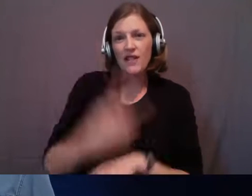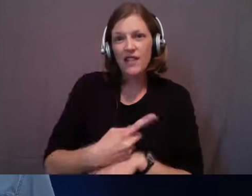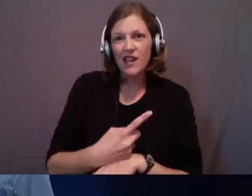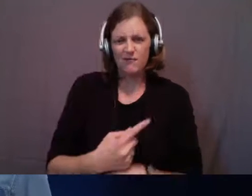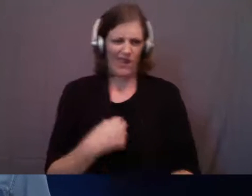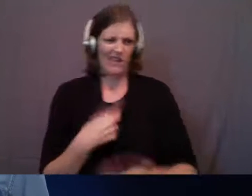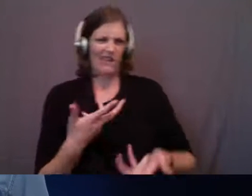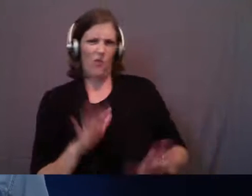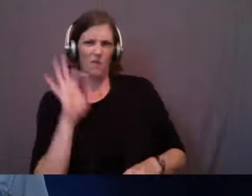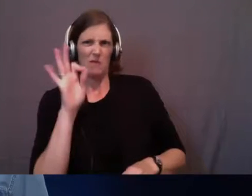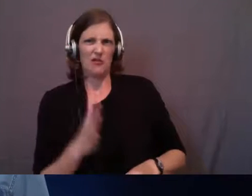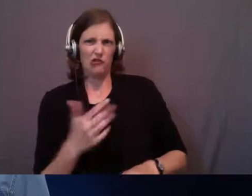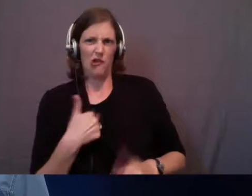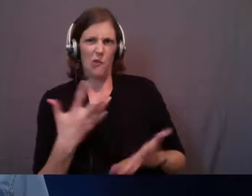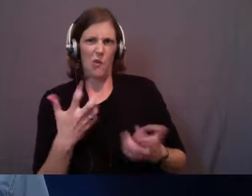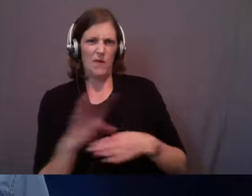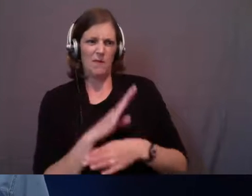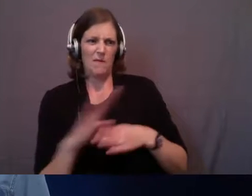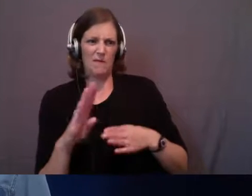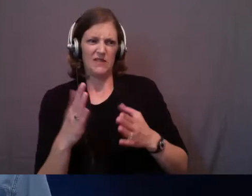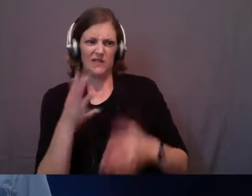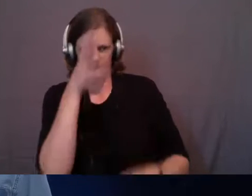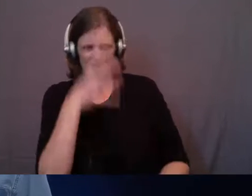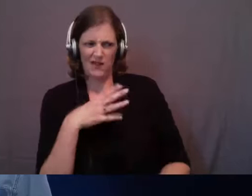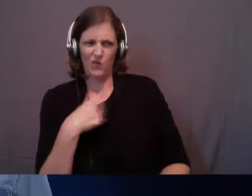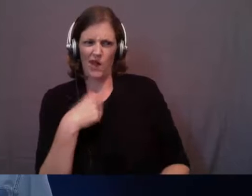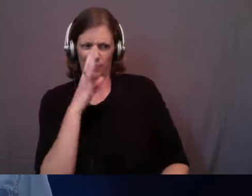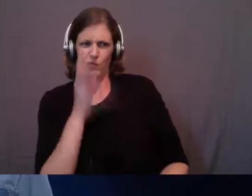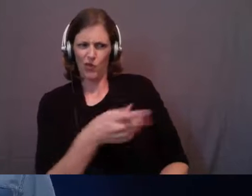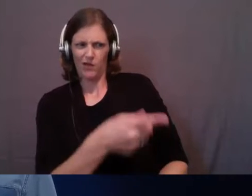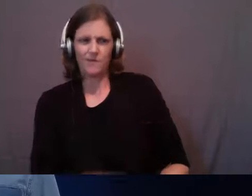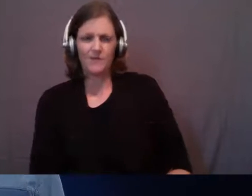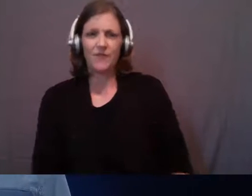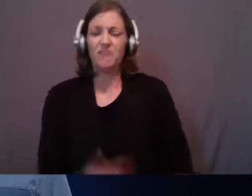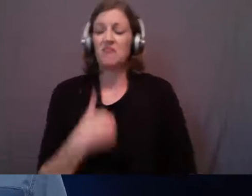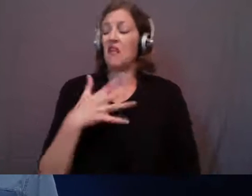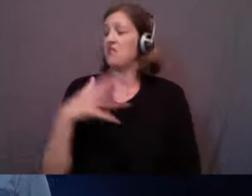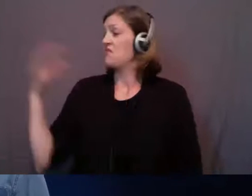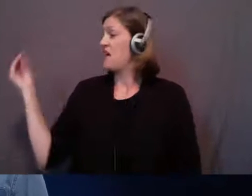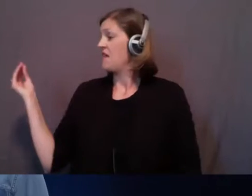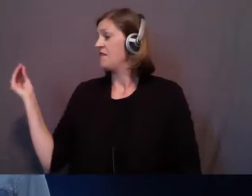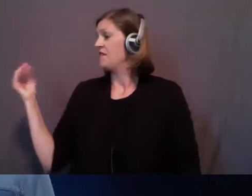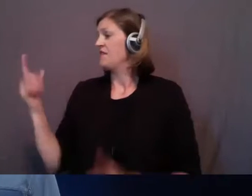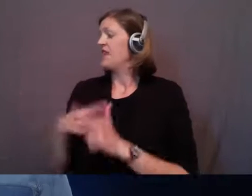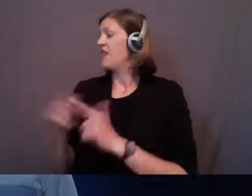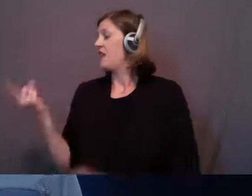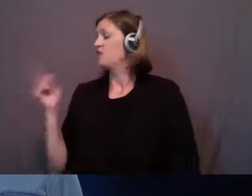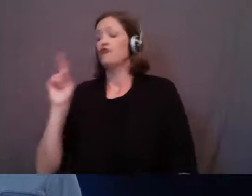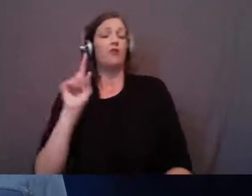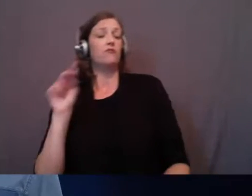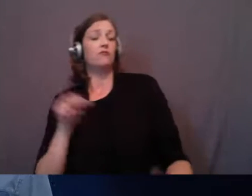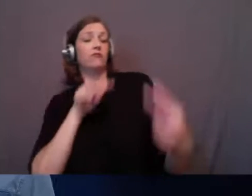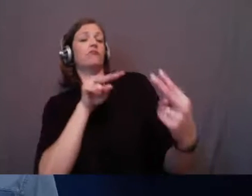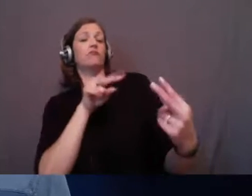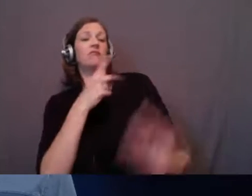be a pastor. I wanted to be a businessman, so I ignored him. and then I walk out the door, and I turn around, and I looked at him, and I said, Dr. Moon,